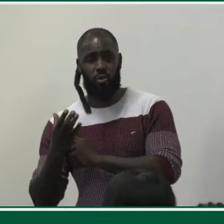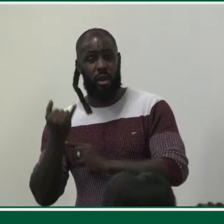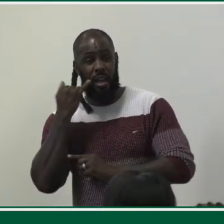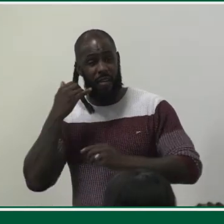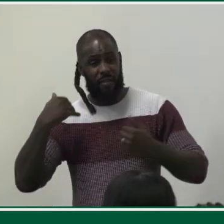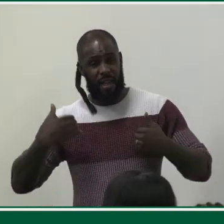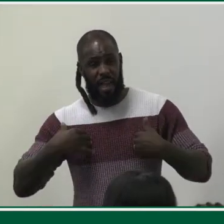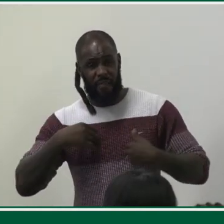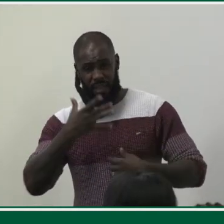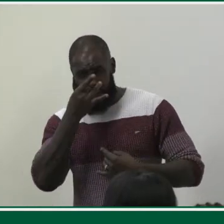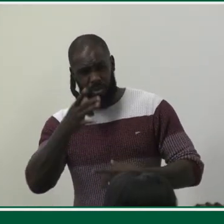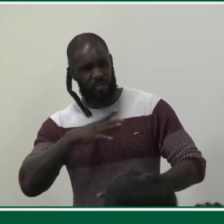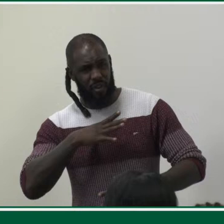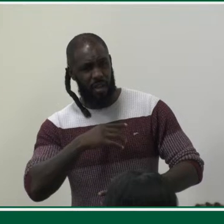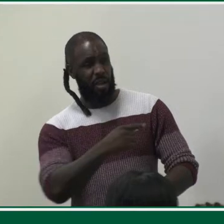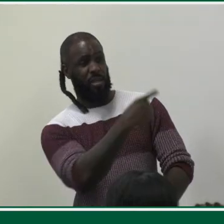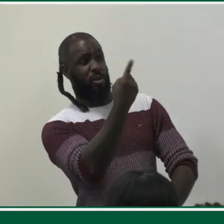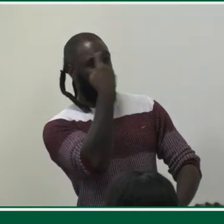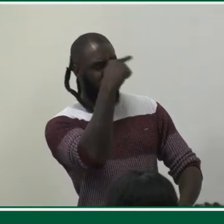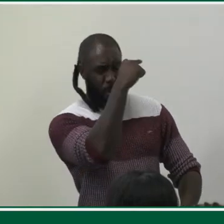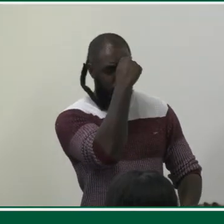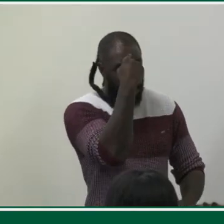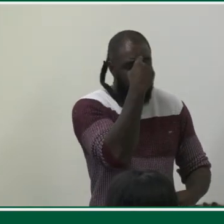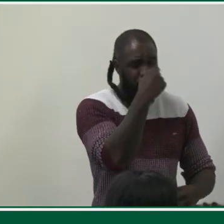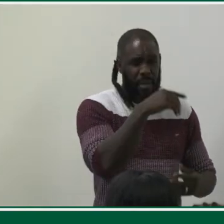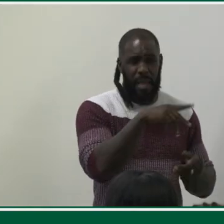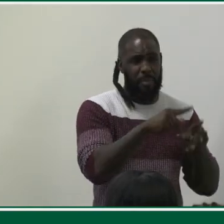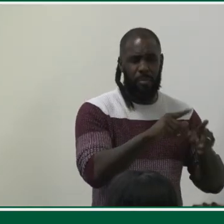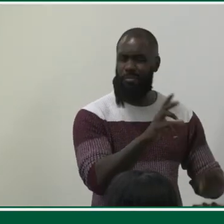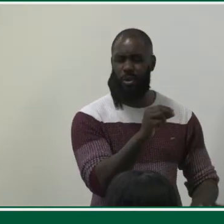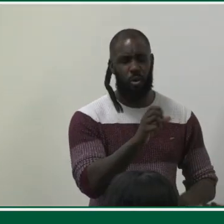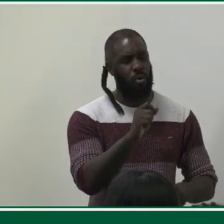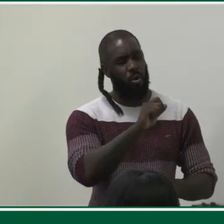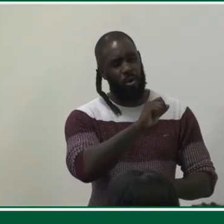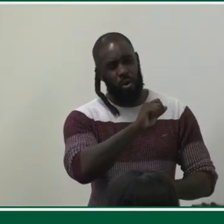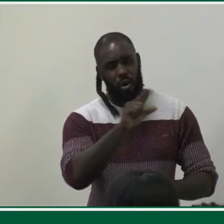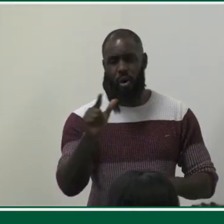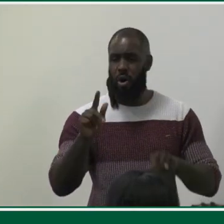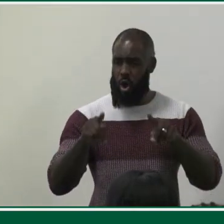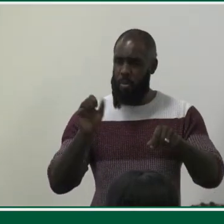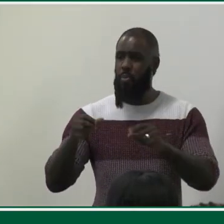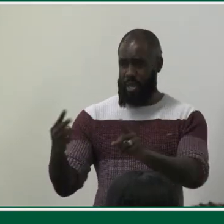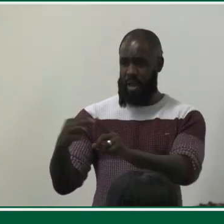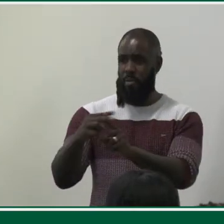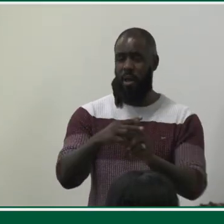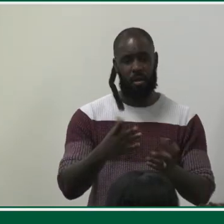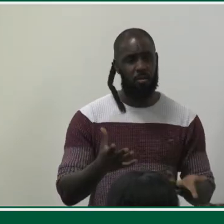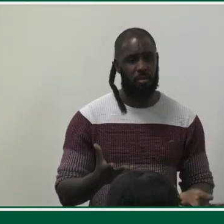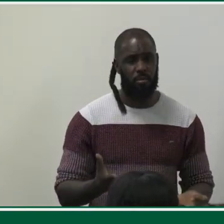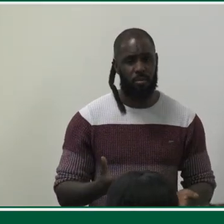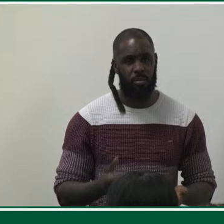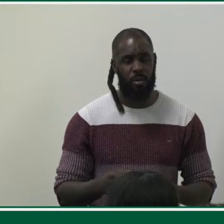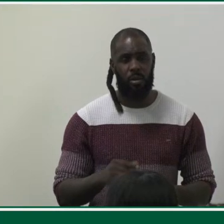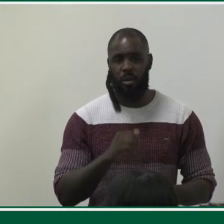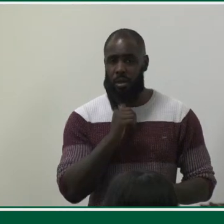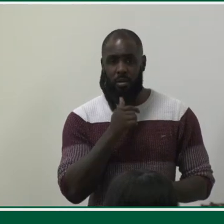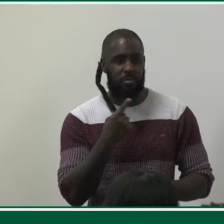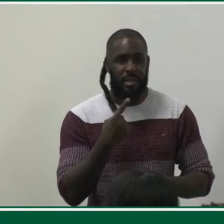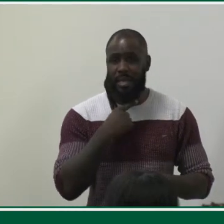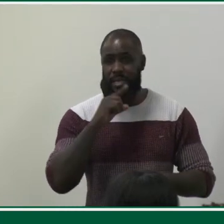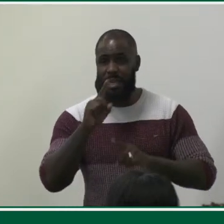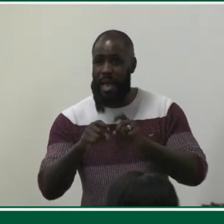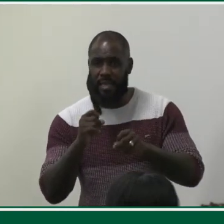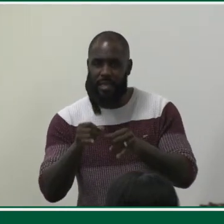college is solely for Black students. It's open for every single student, and every single student can apply. We're not even